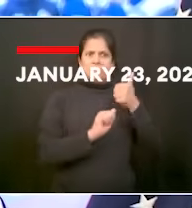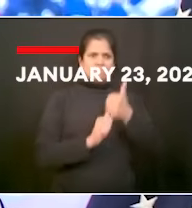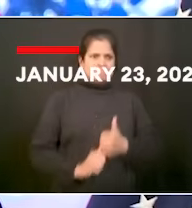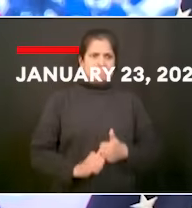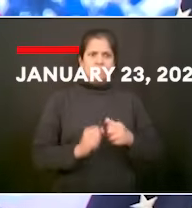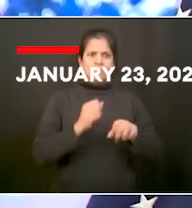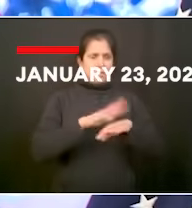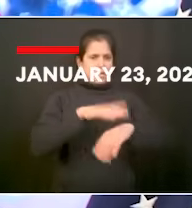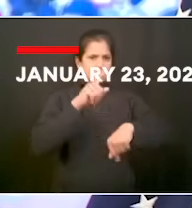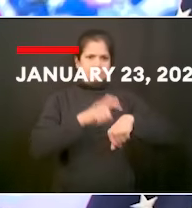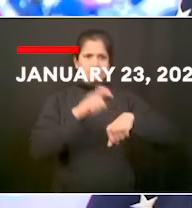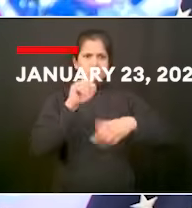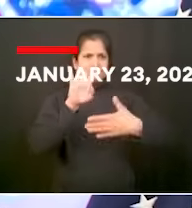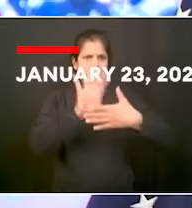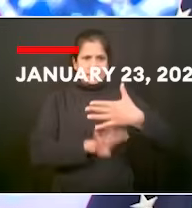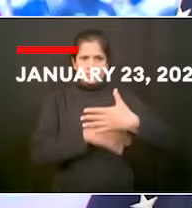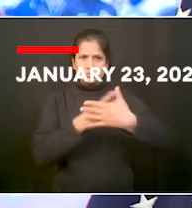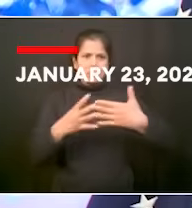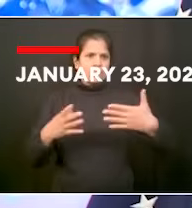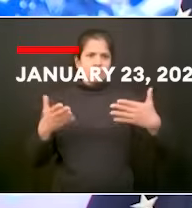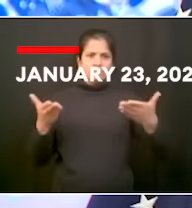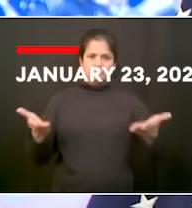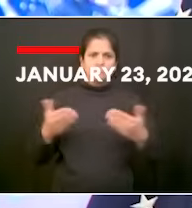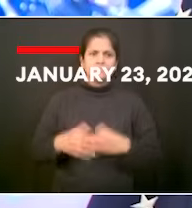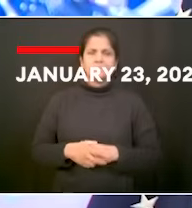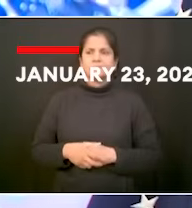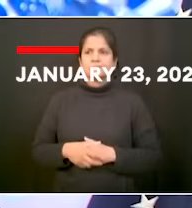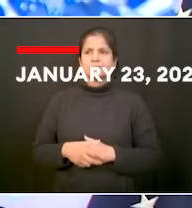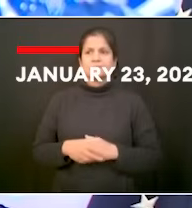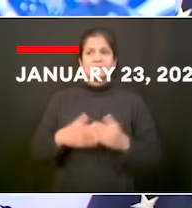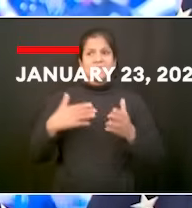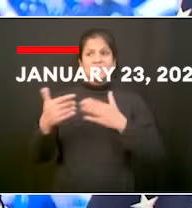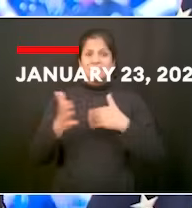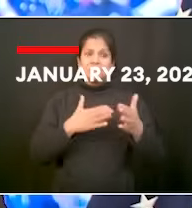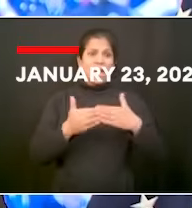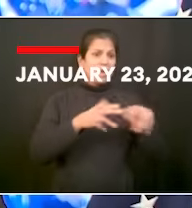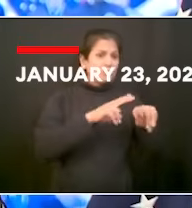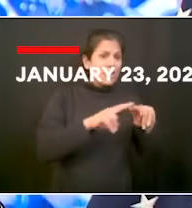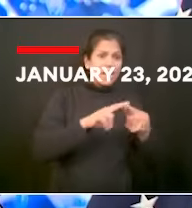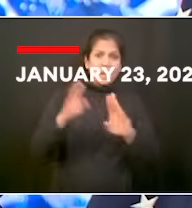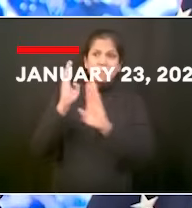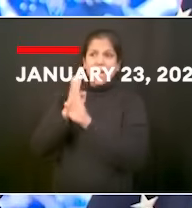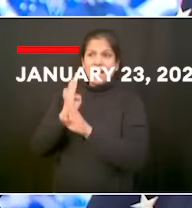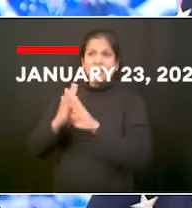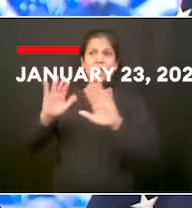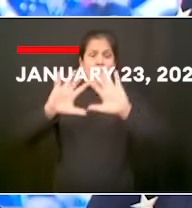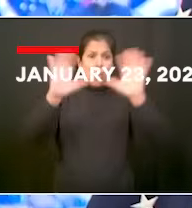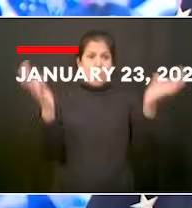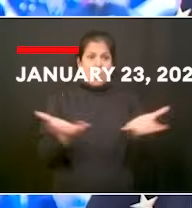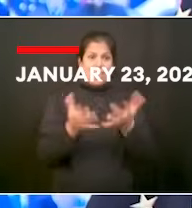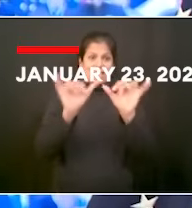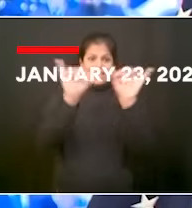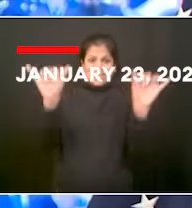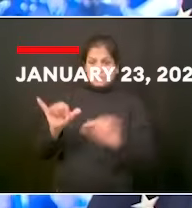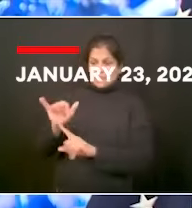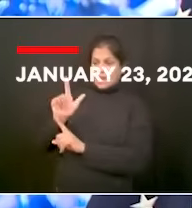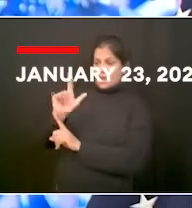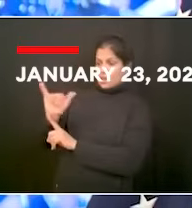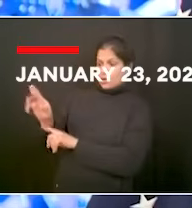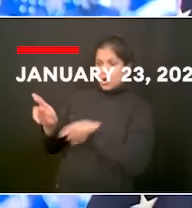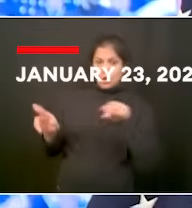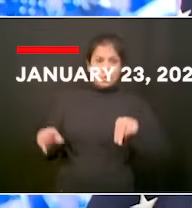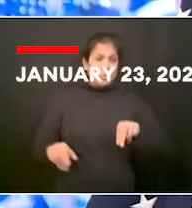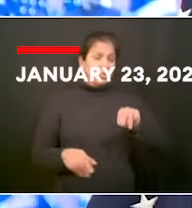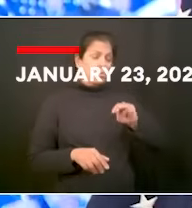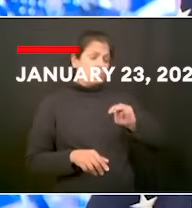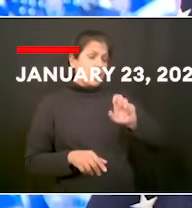that, whether it's the trains, whether it's the buses, we are talking about a system that can handle this and a system that is prepared. Thank you. Thank you